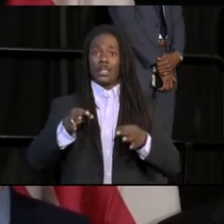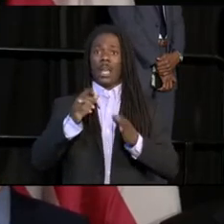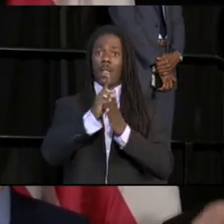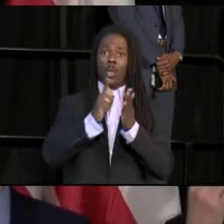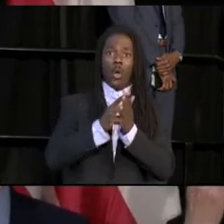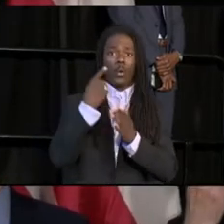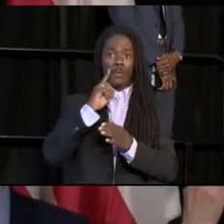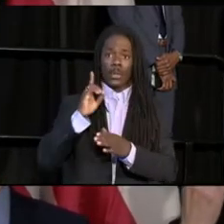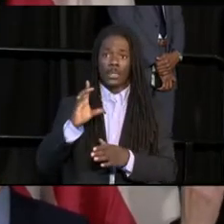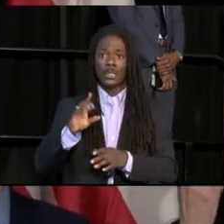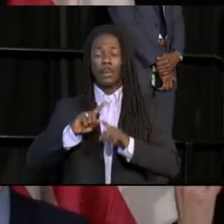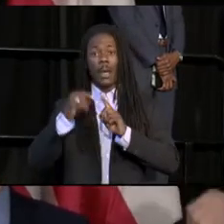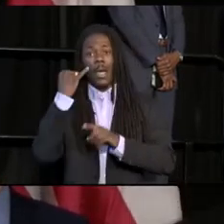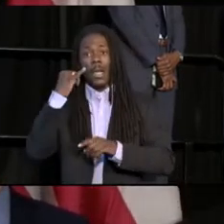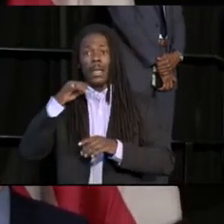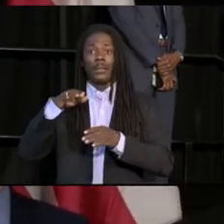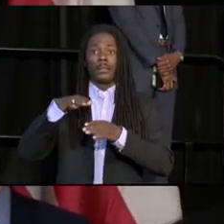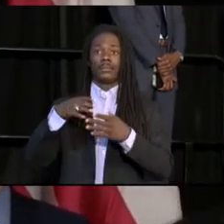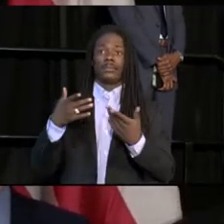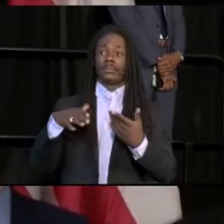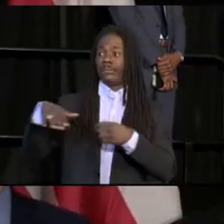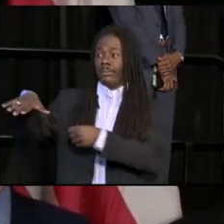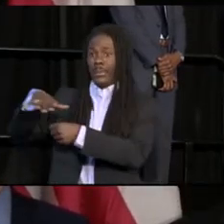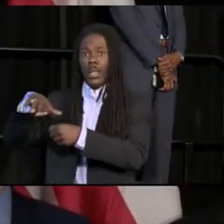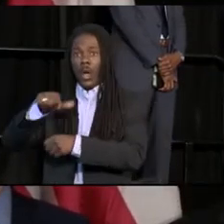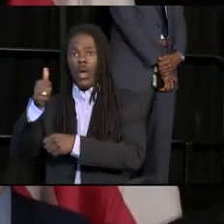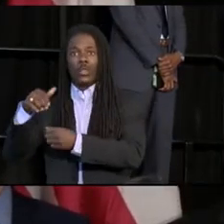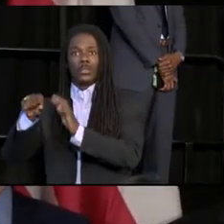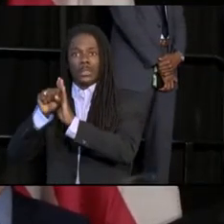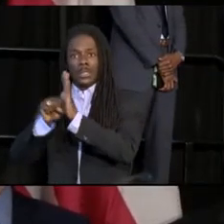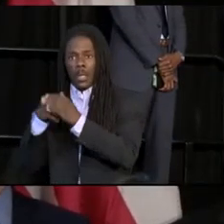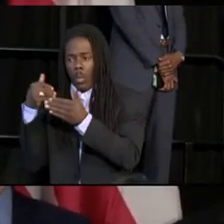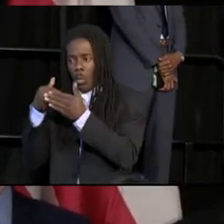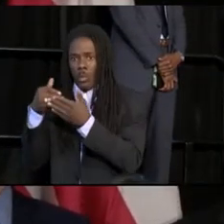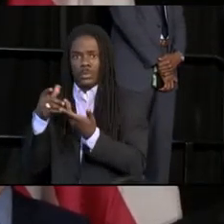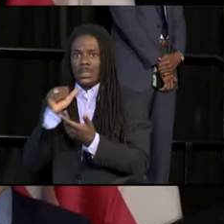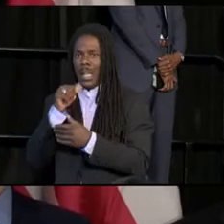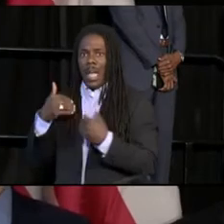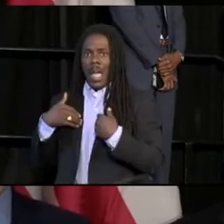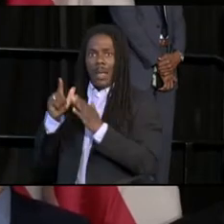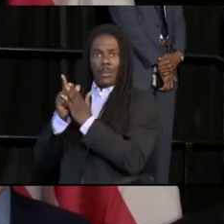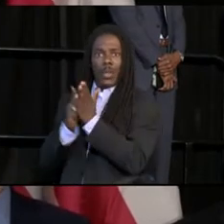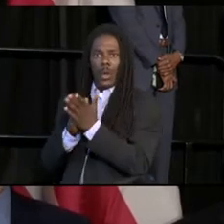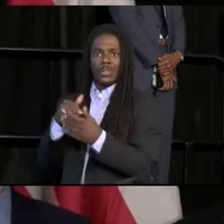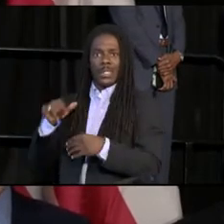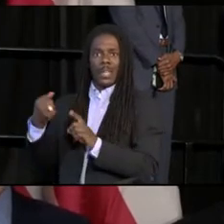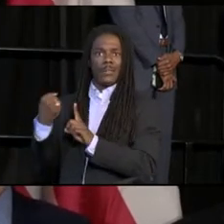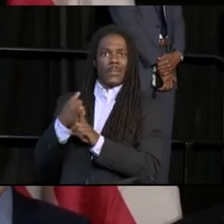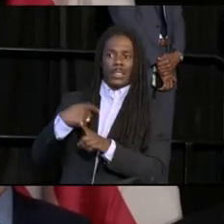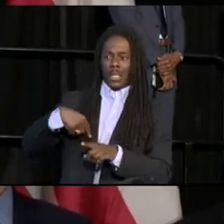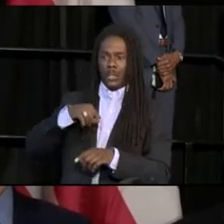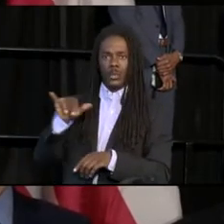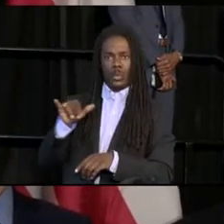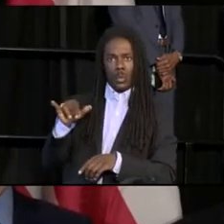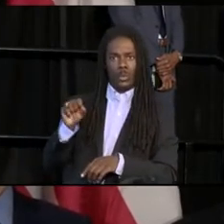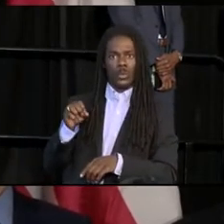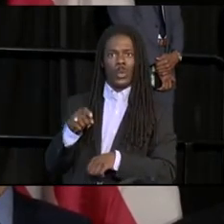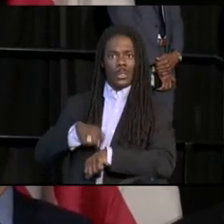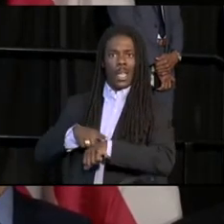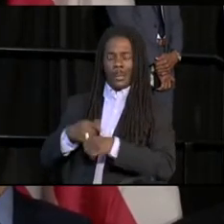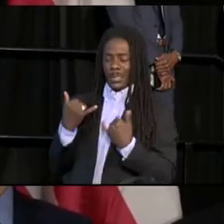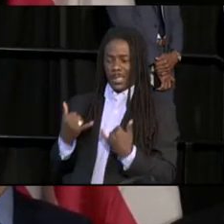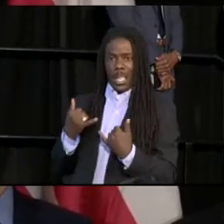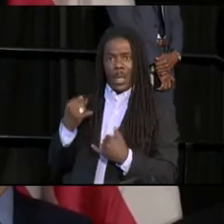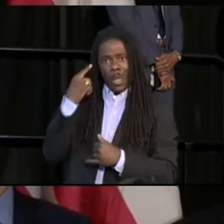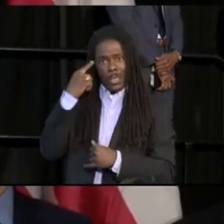our neighbors don't have strict gun laws, it affects us too. So the time is now. I believe very strongly that